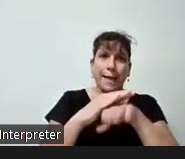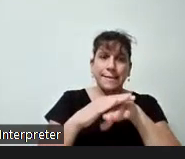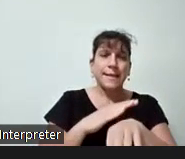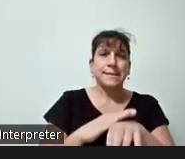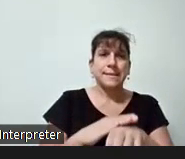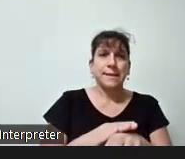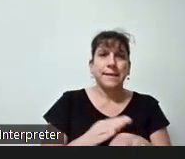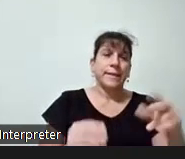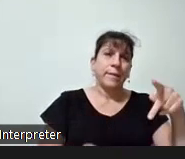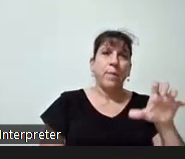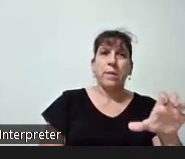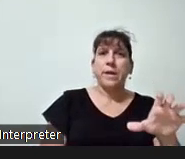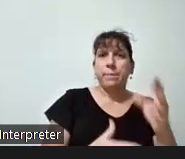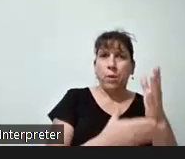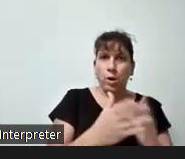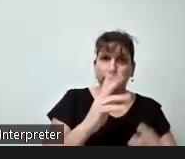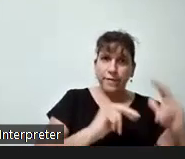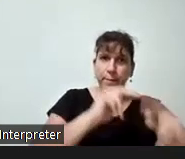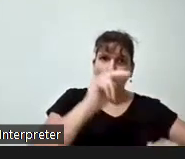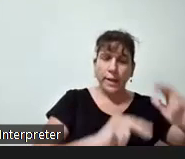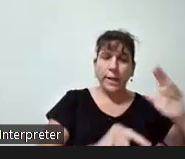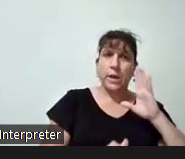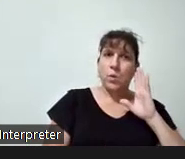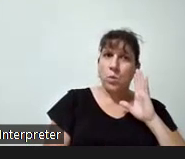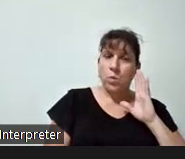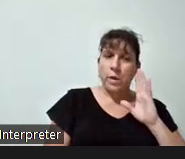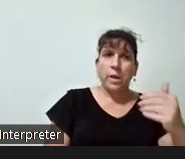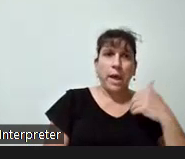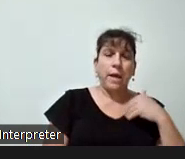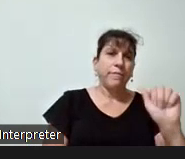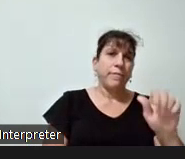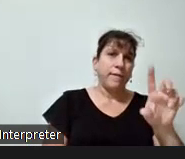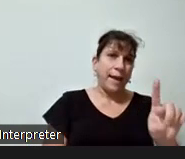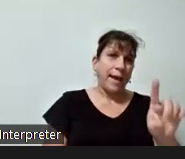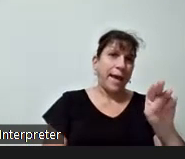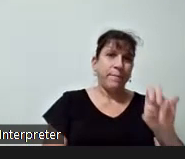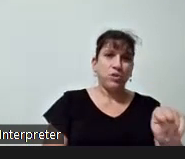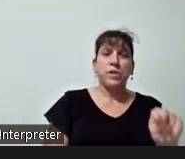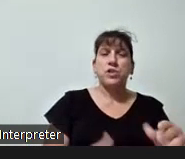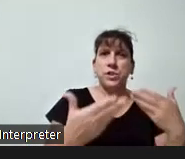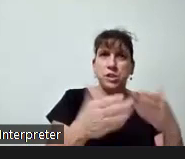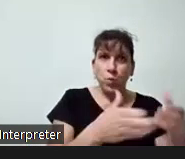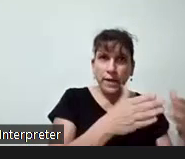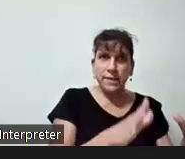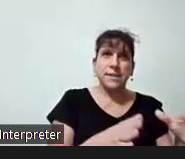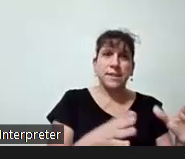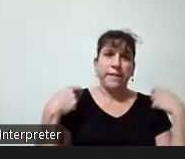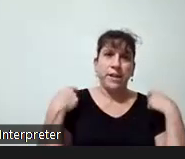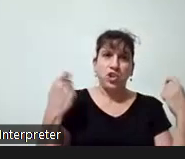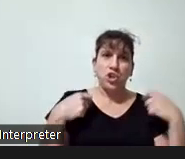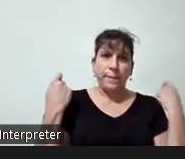more public portion of the building, which will have the administration suite, the main